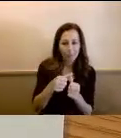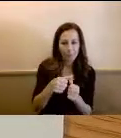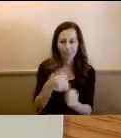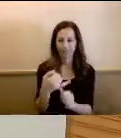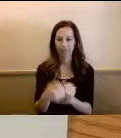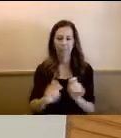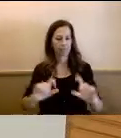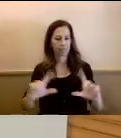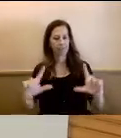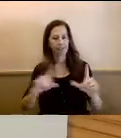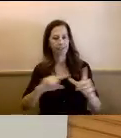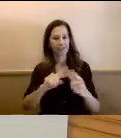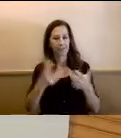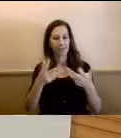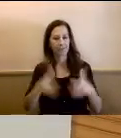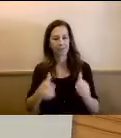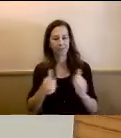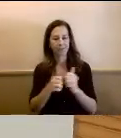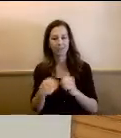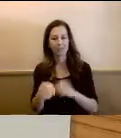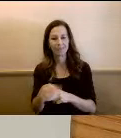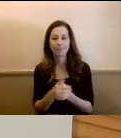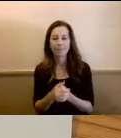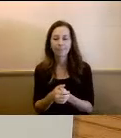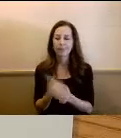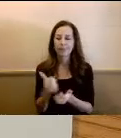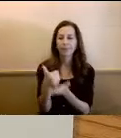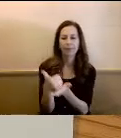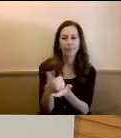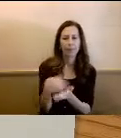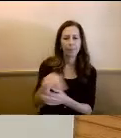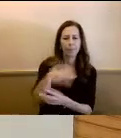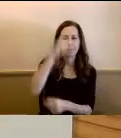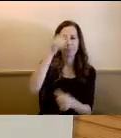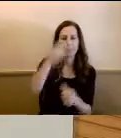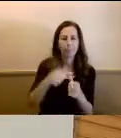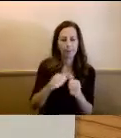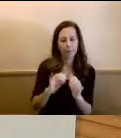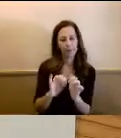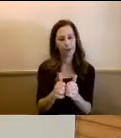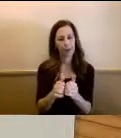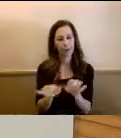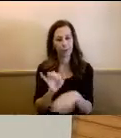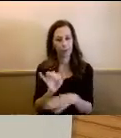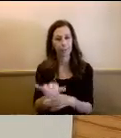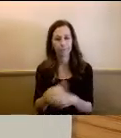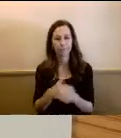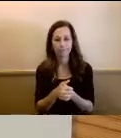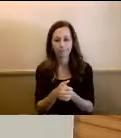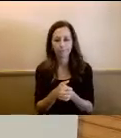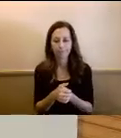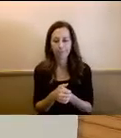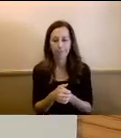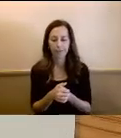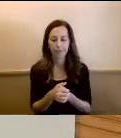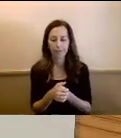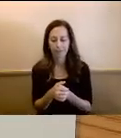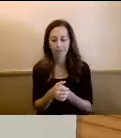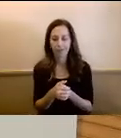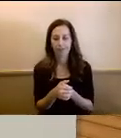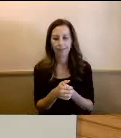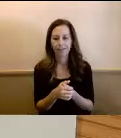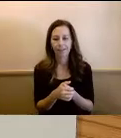last slide and we'll be through, this will remind you how to do these and let you know that